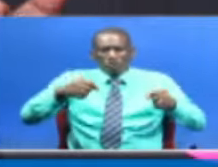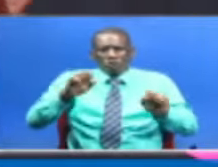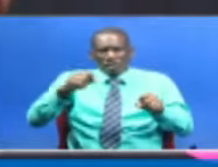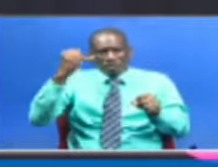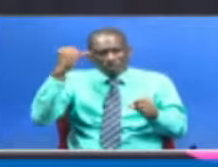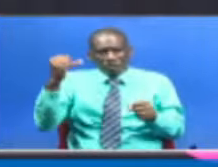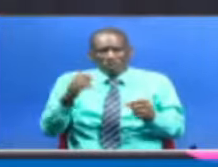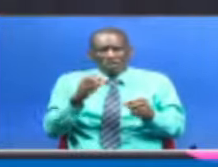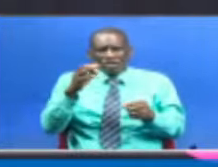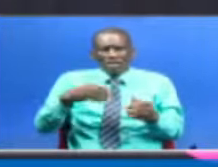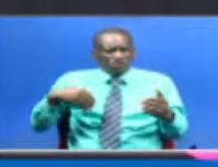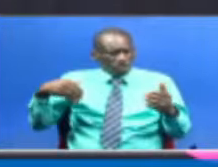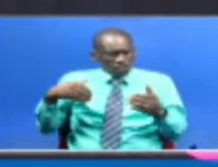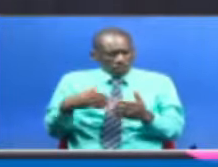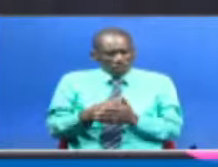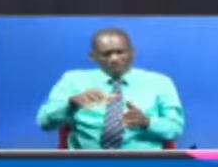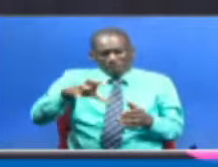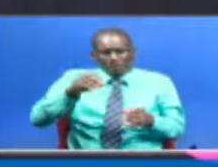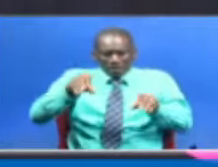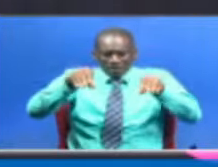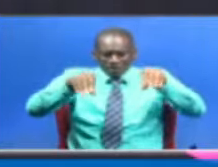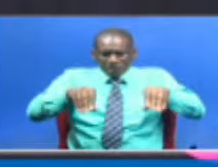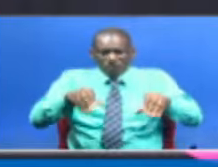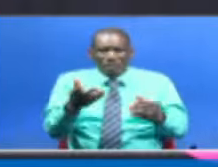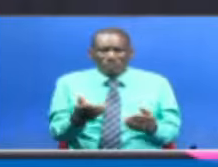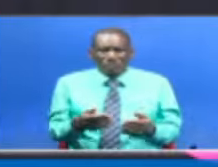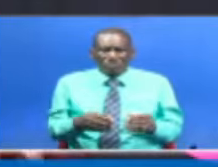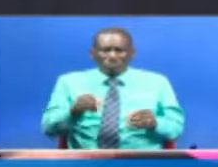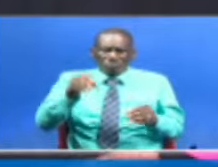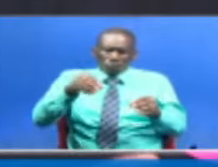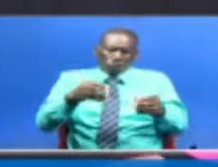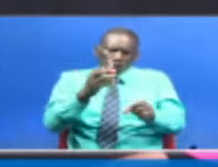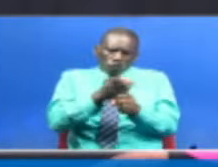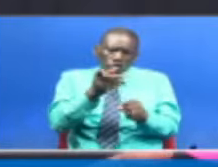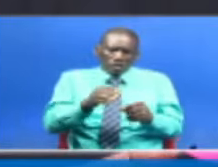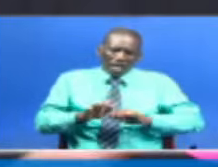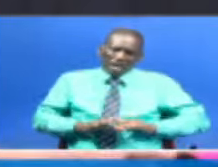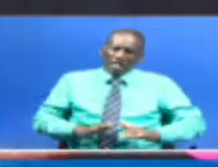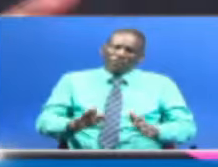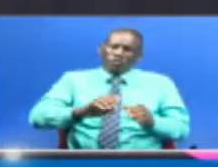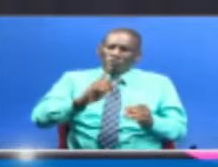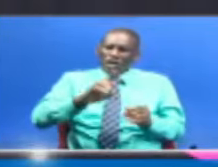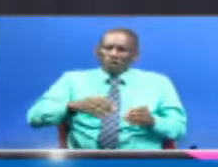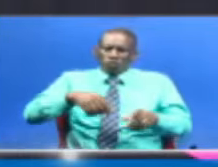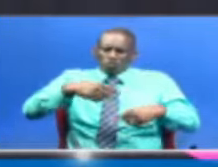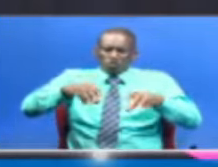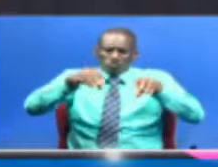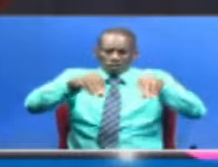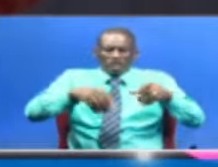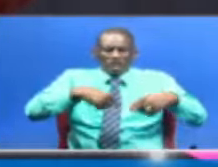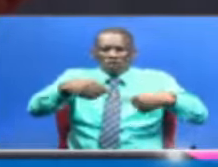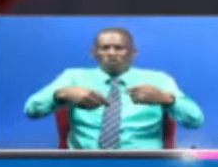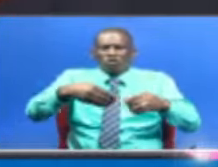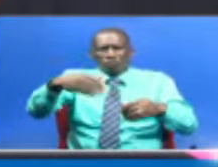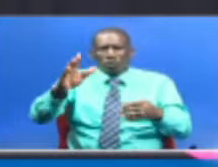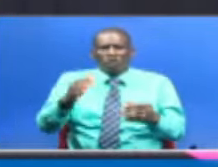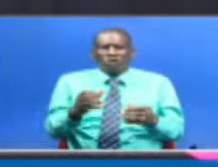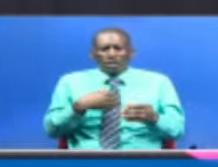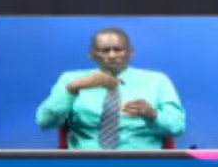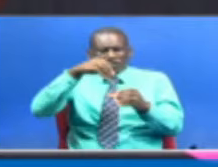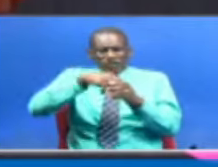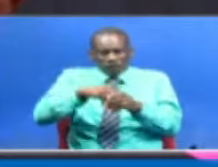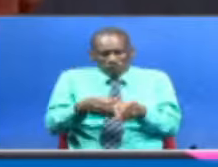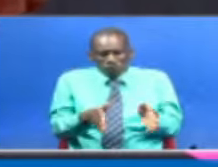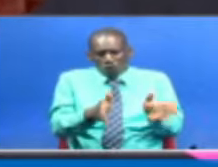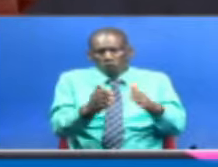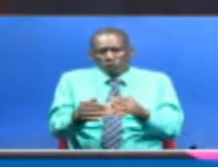if I arrive and I pick a battery, plug it in, and leave you one to charge and move on. So there'll be investment opportunities